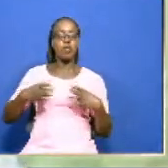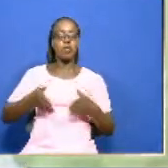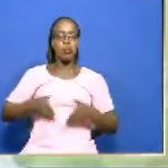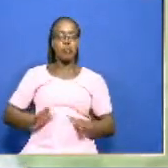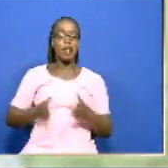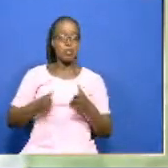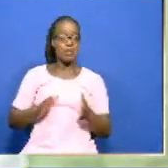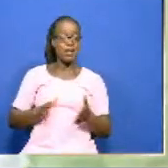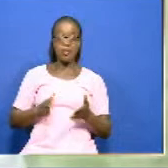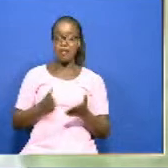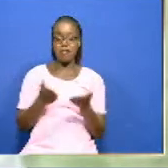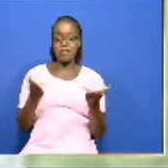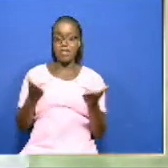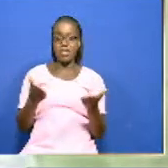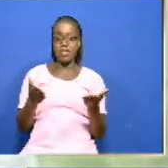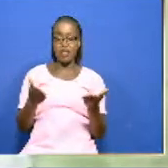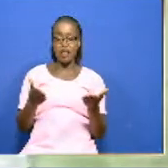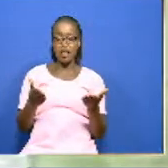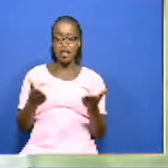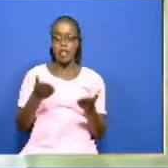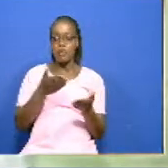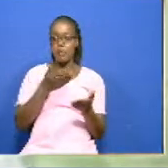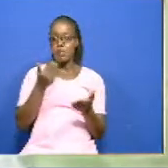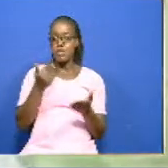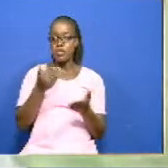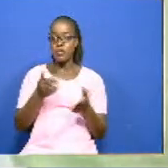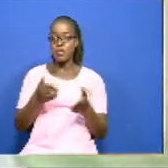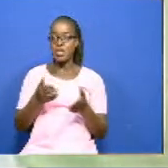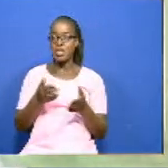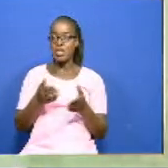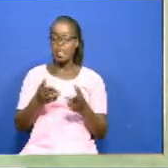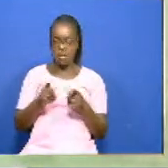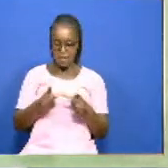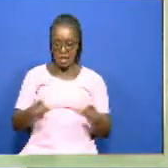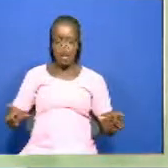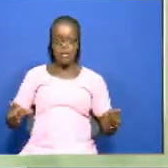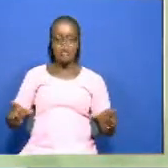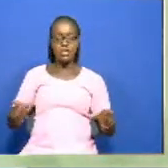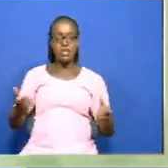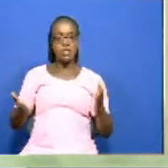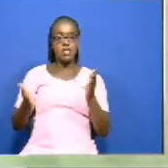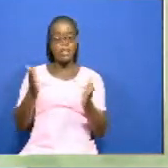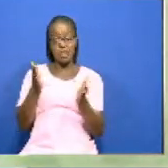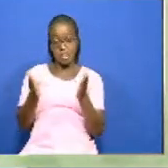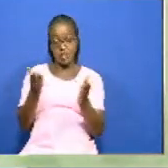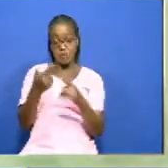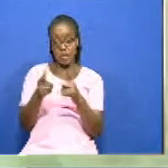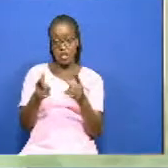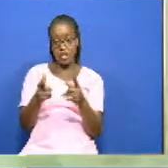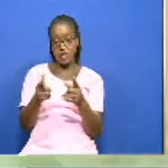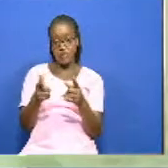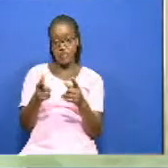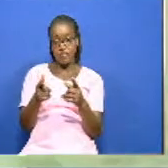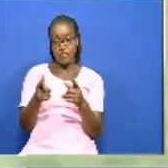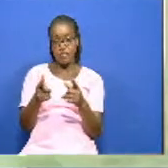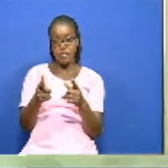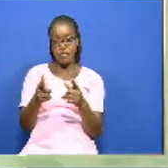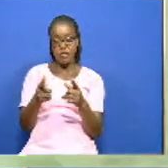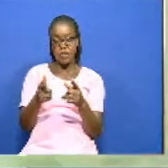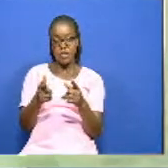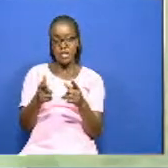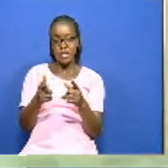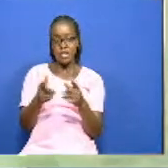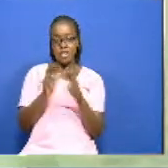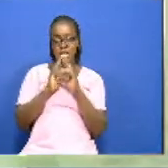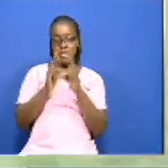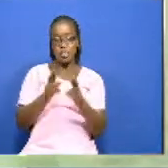as human beings, it's expected that we increase in terms of land size. So most likely, the culprit or the consequence of